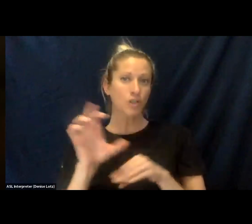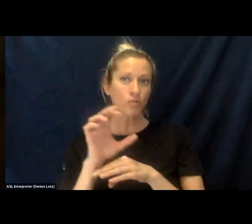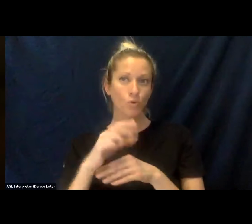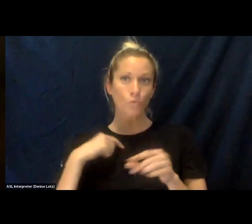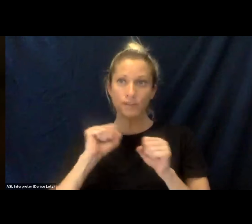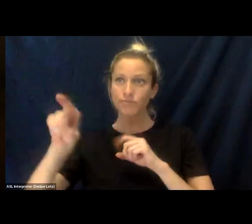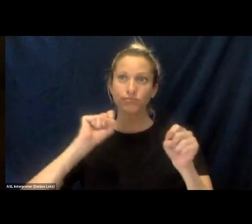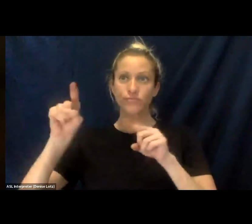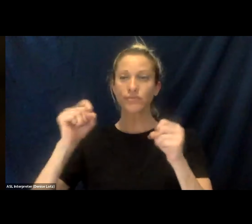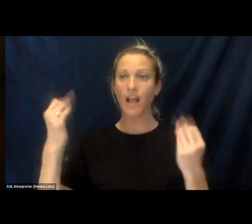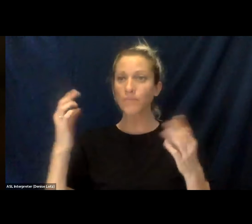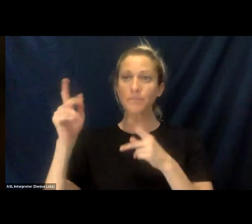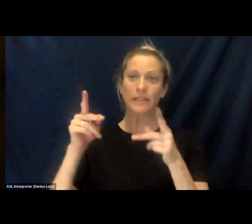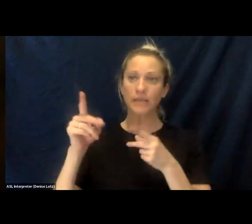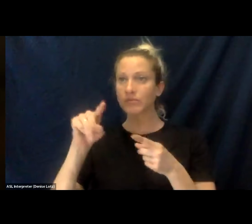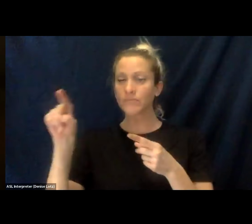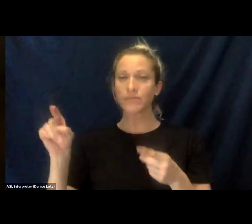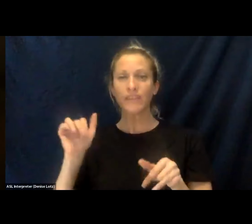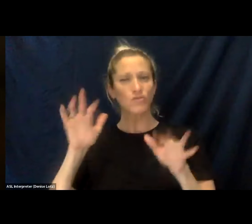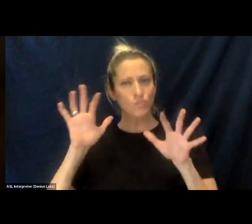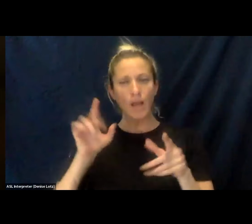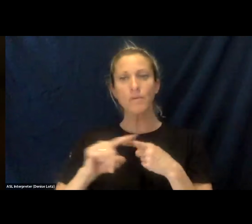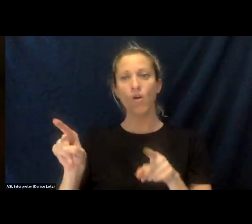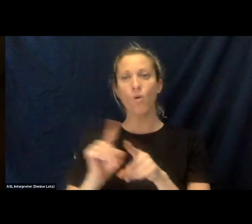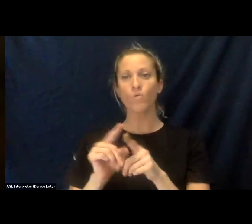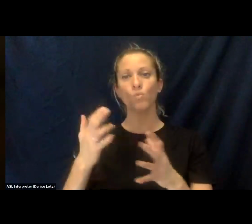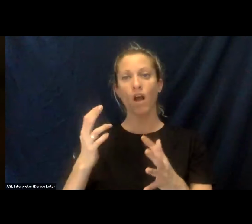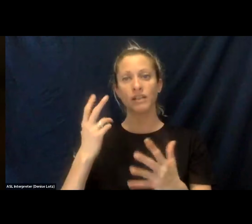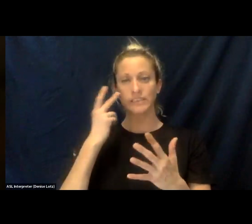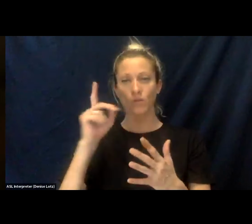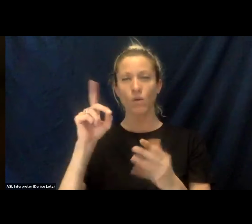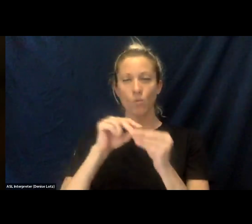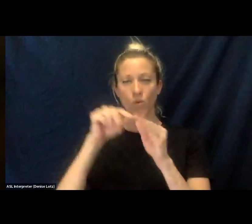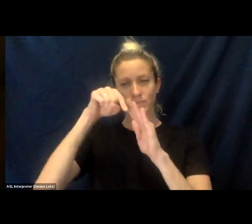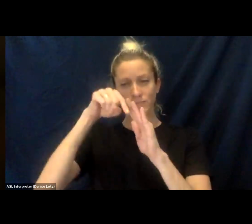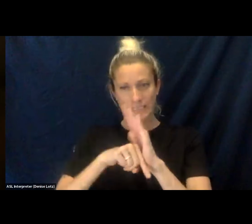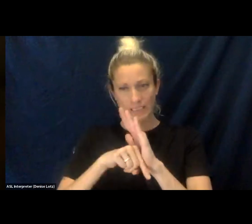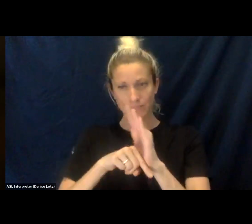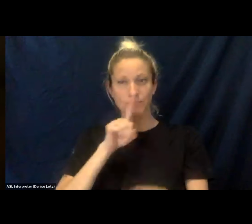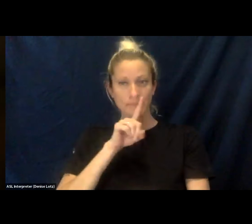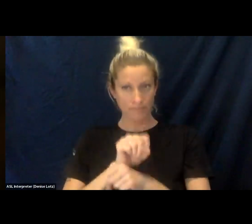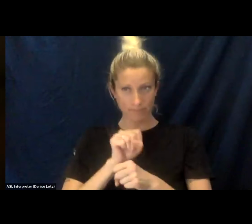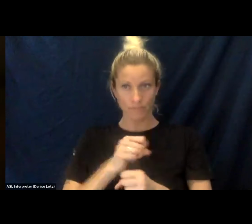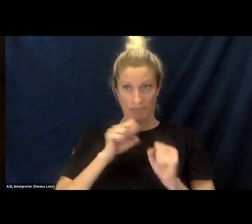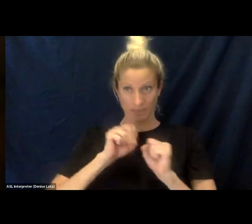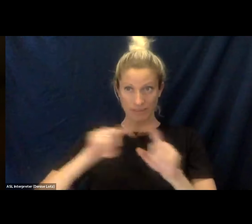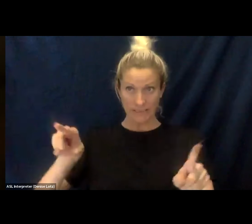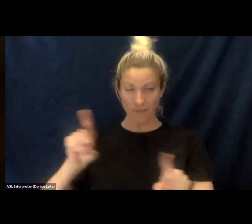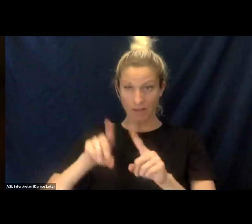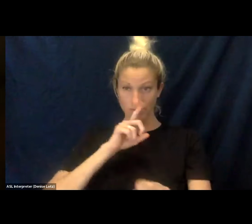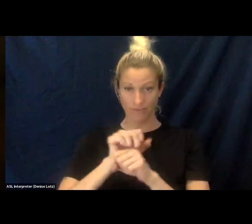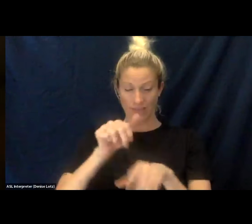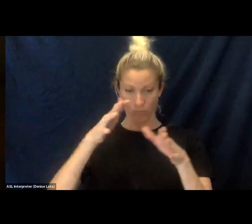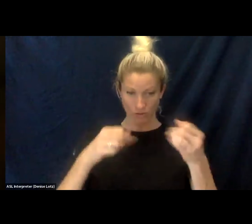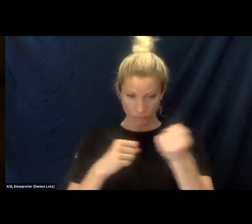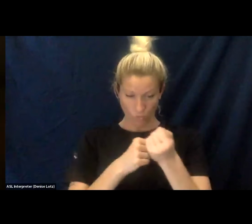distributed out, how many people were connected. All that information is great, but we want to look one layer deeper to ensure that that is actually being supportive of the individuals we're